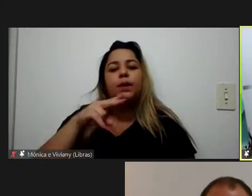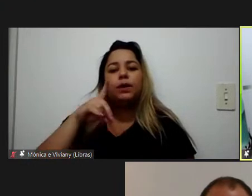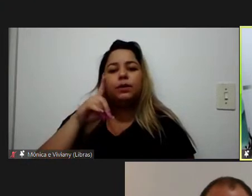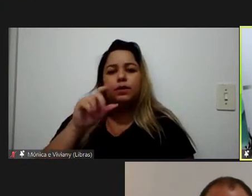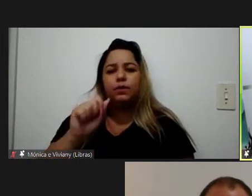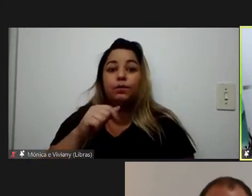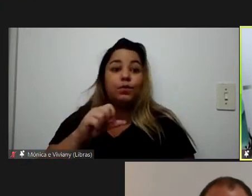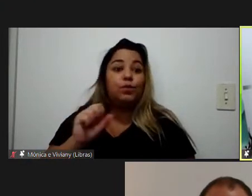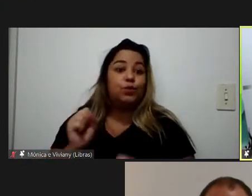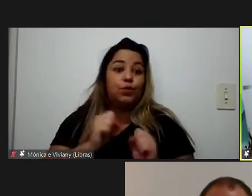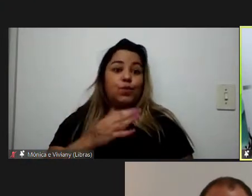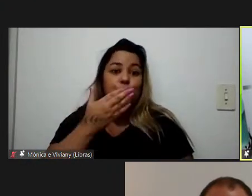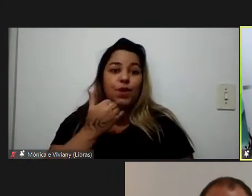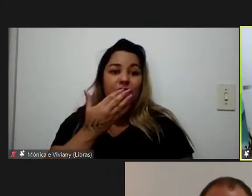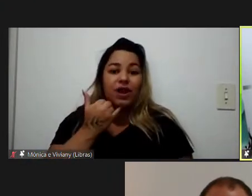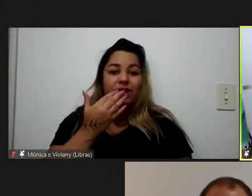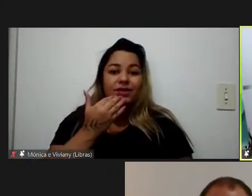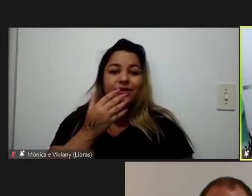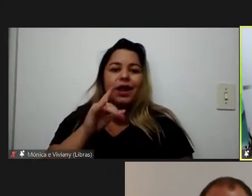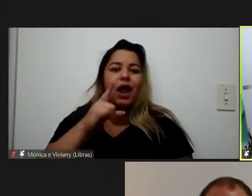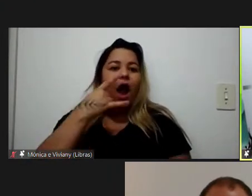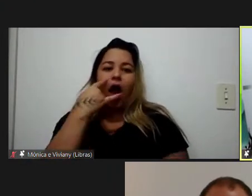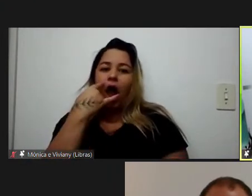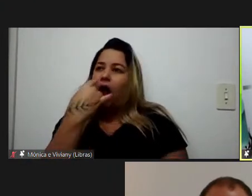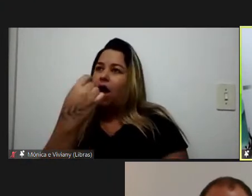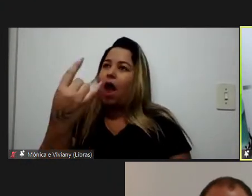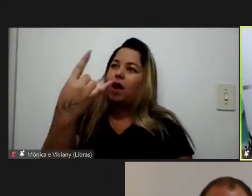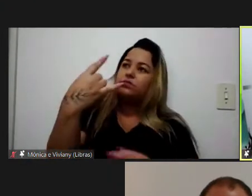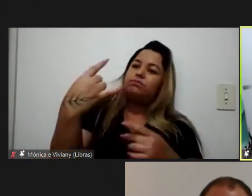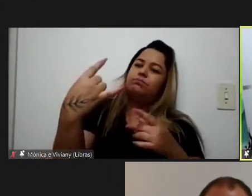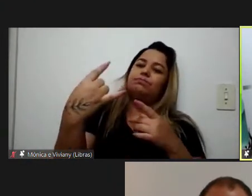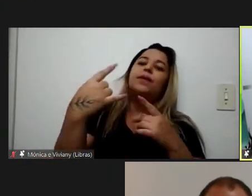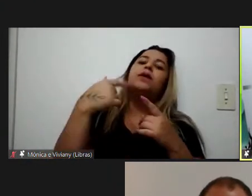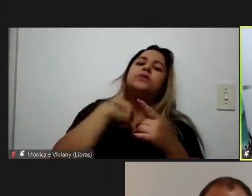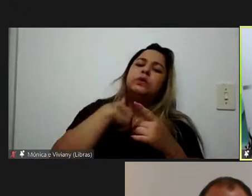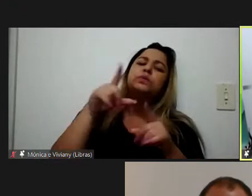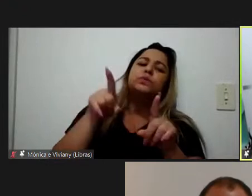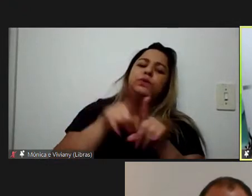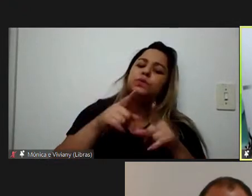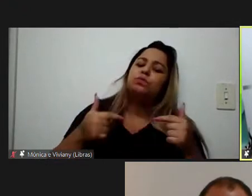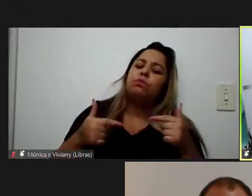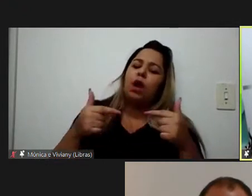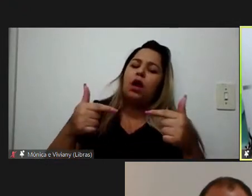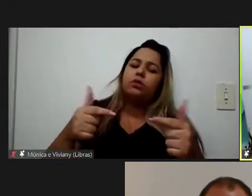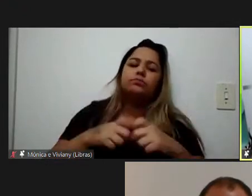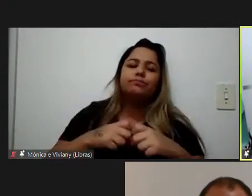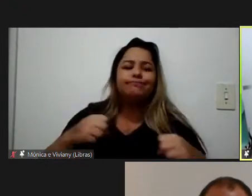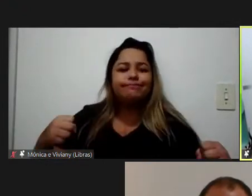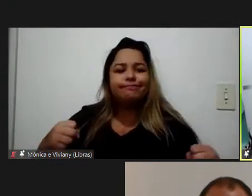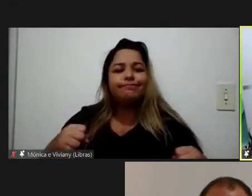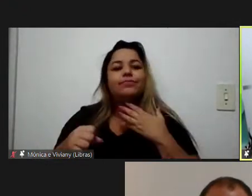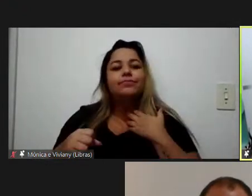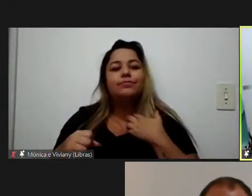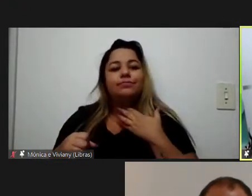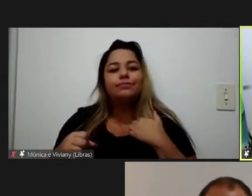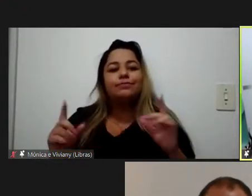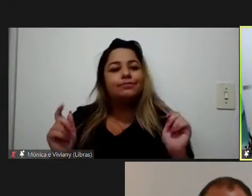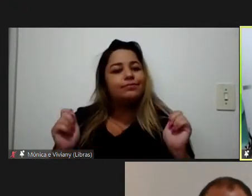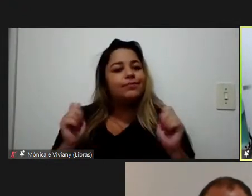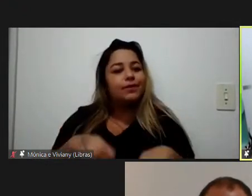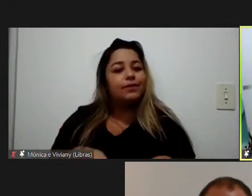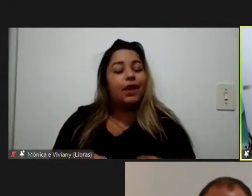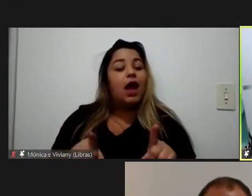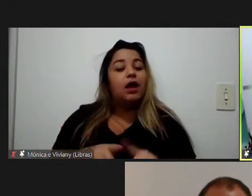when an advertisement comes in the television with unhealthy food, we